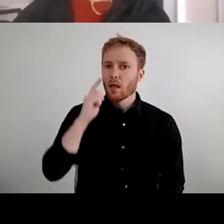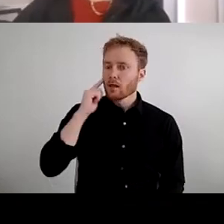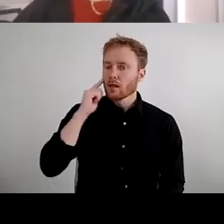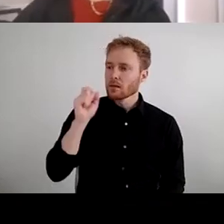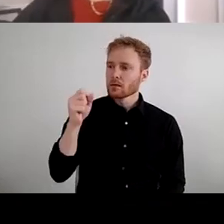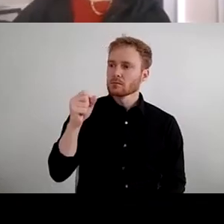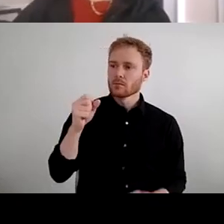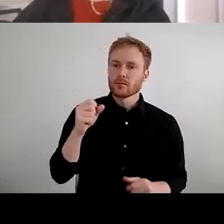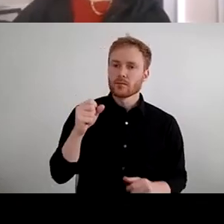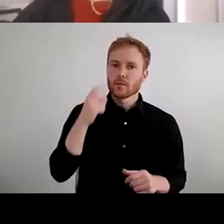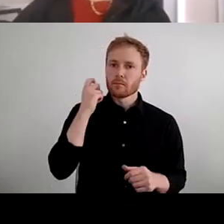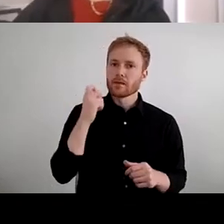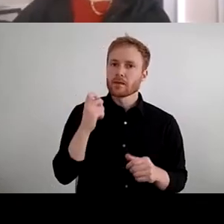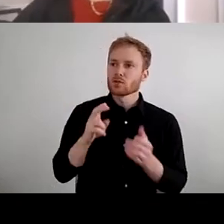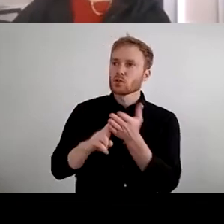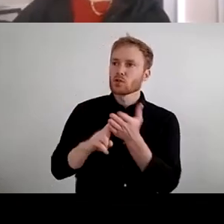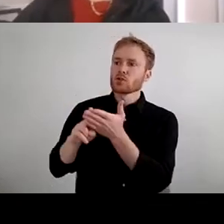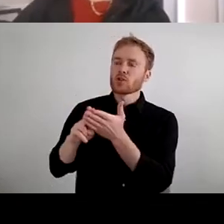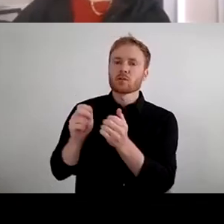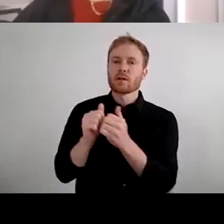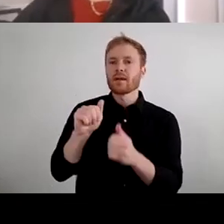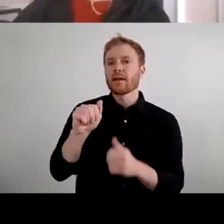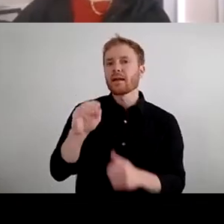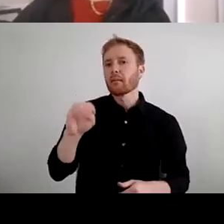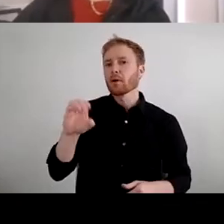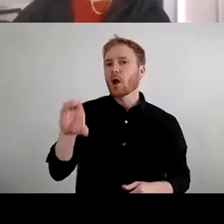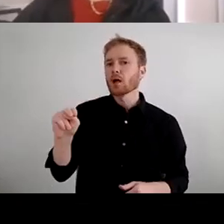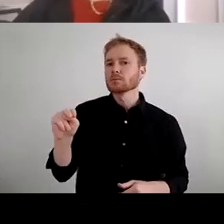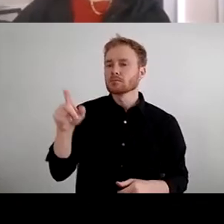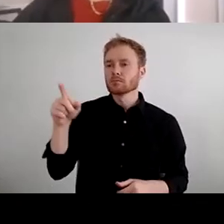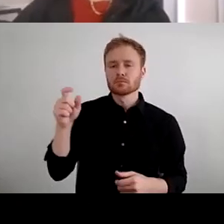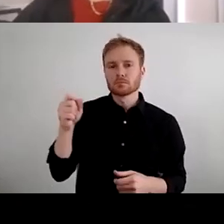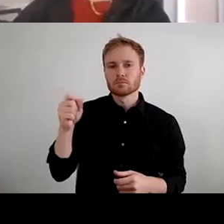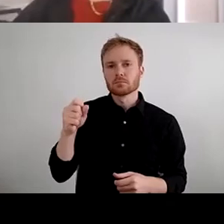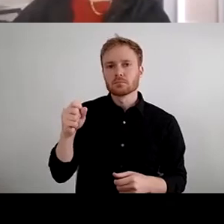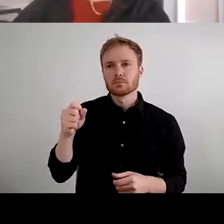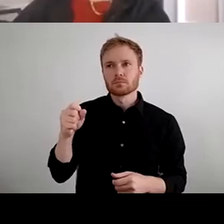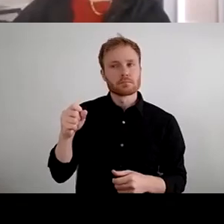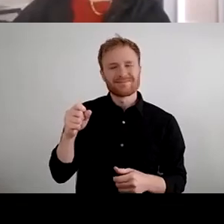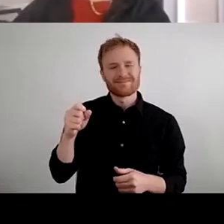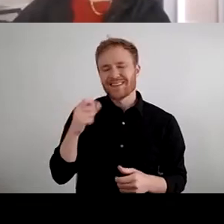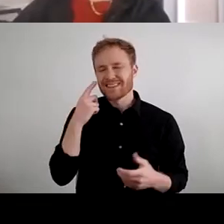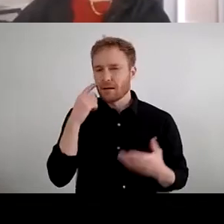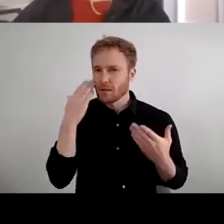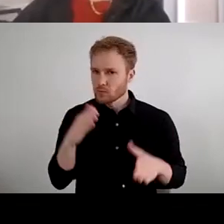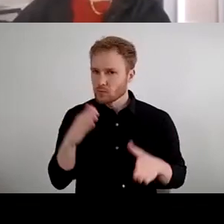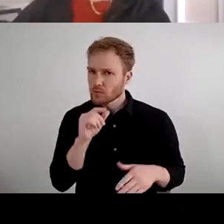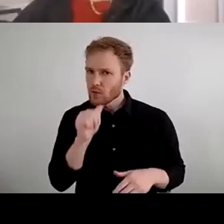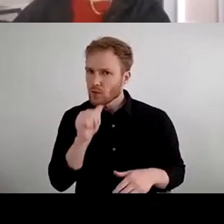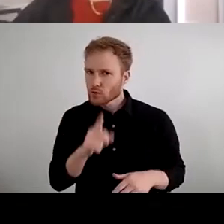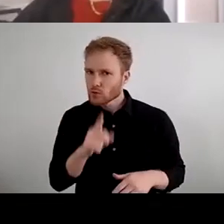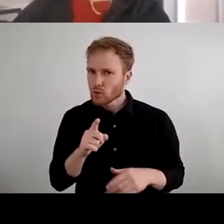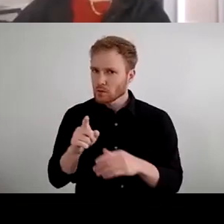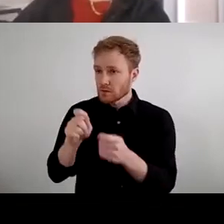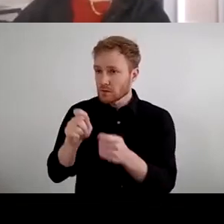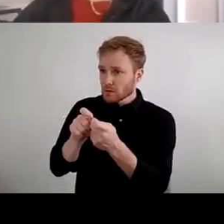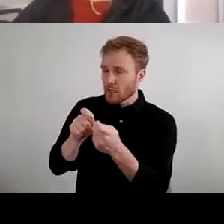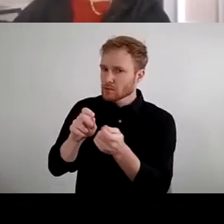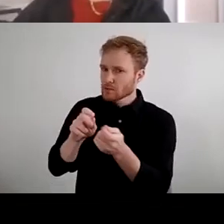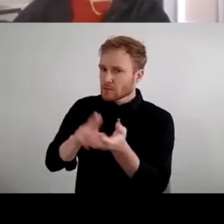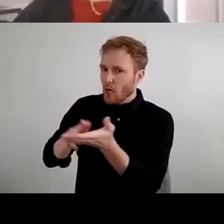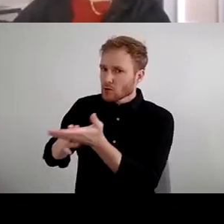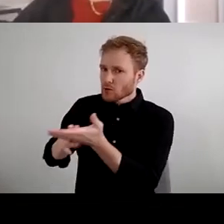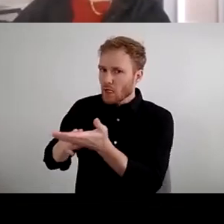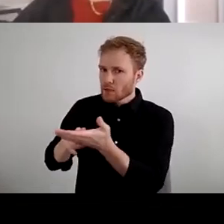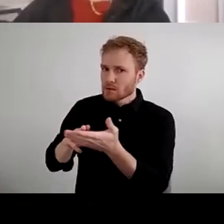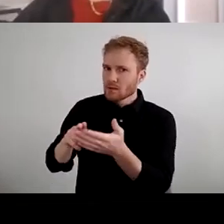length of the contract with AMCOM and kind of piggybacking off of that, I'm not familiar with the terms of the contract through that INP has